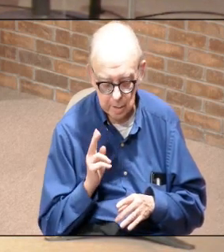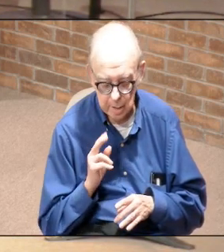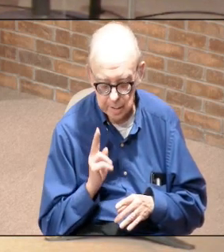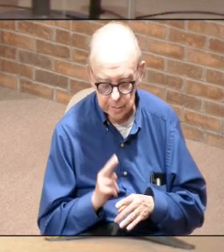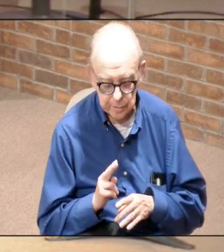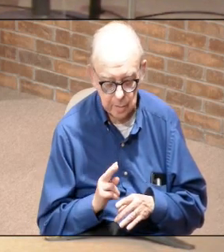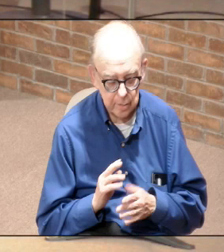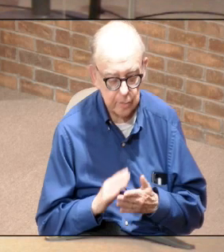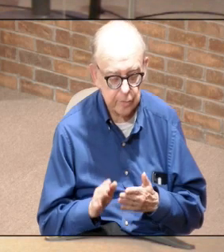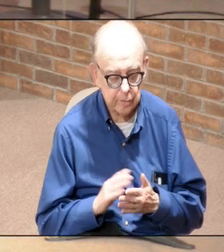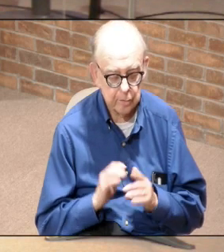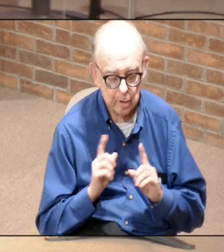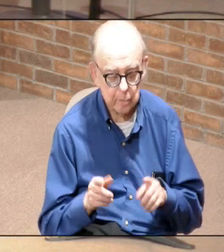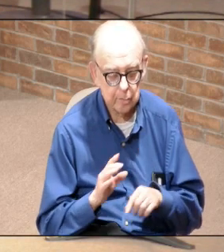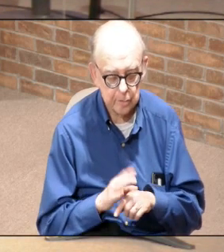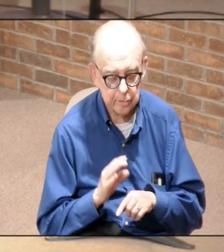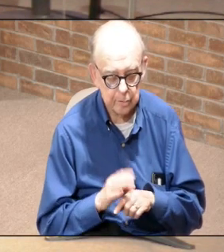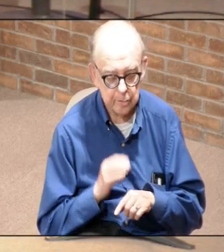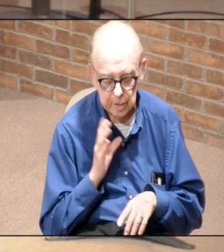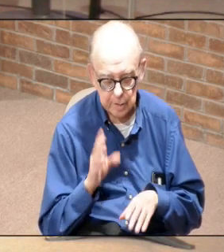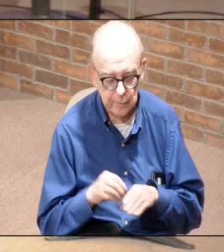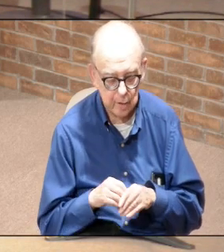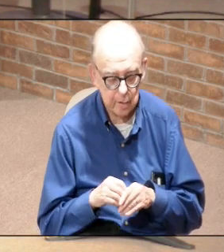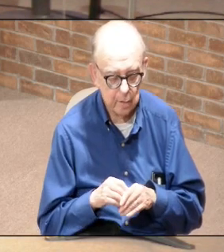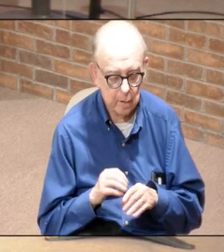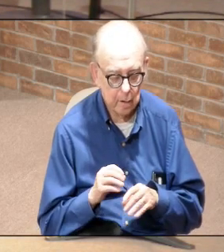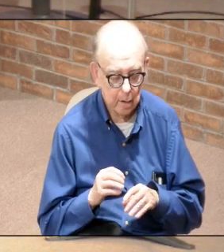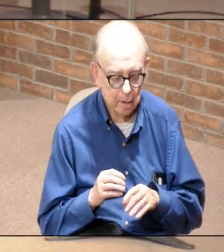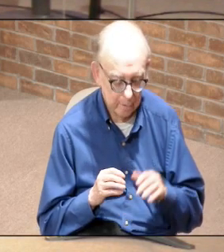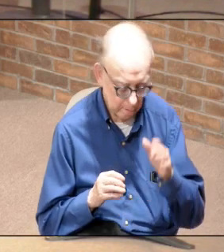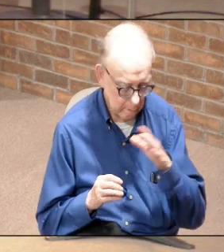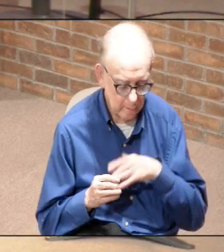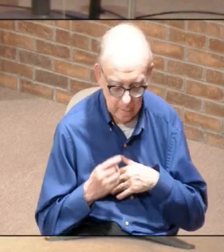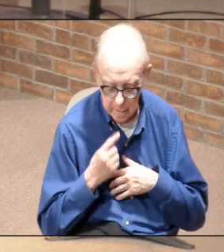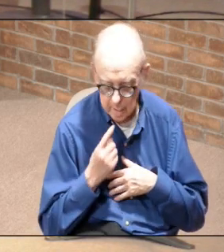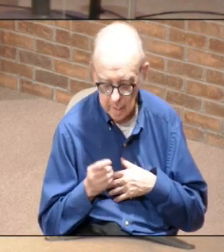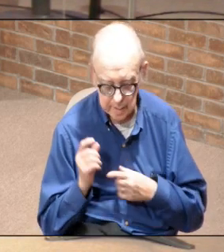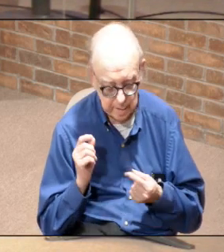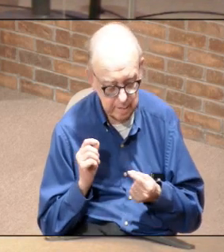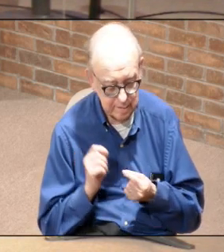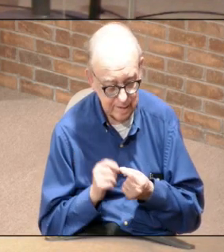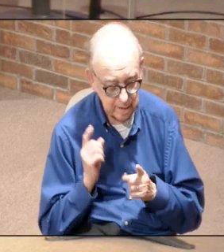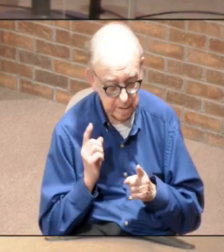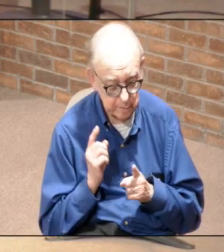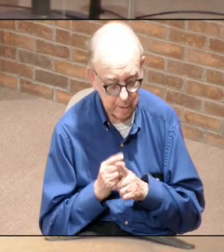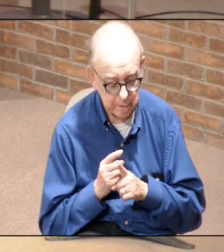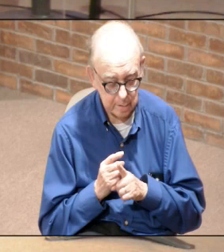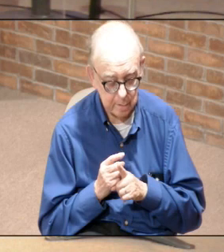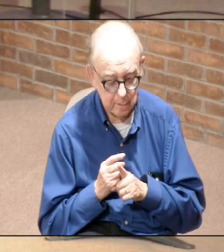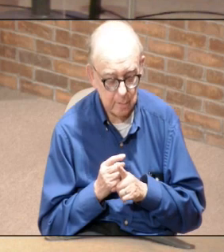church or participate in society. And he is exactly right.